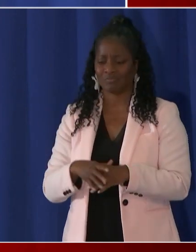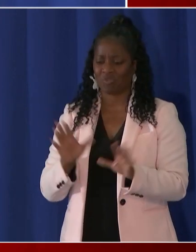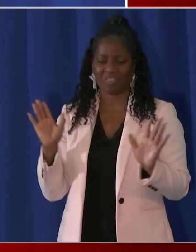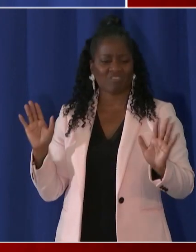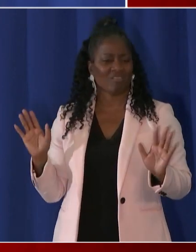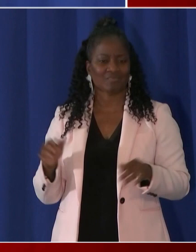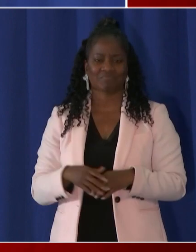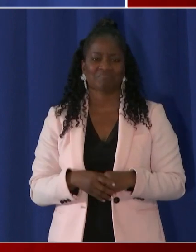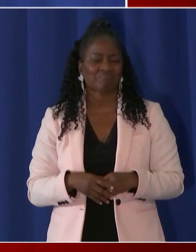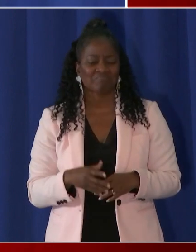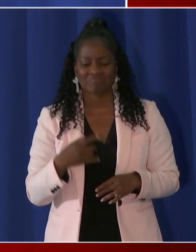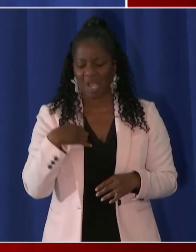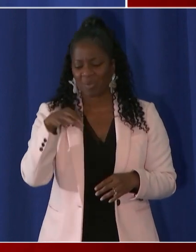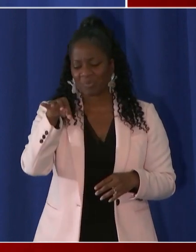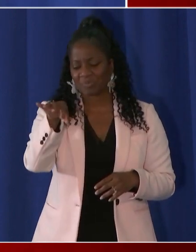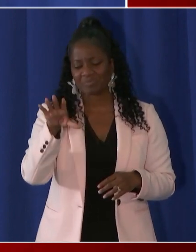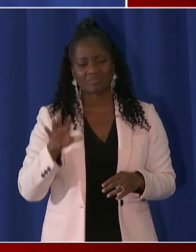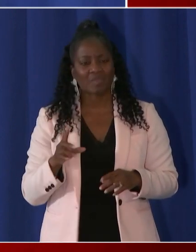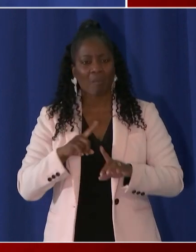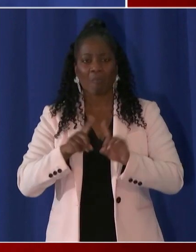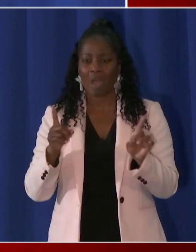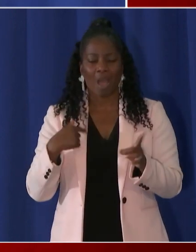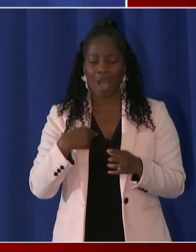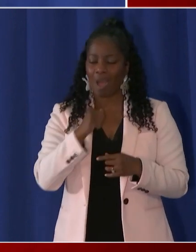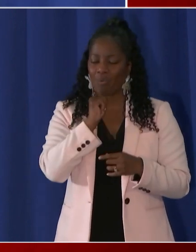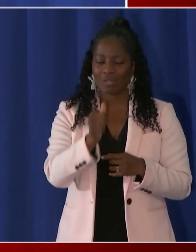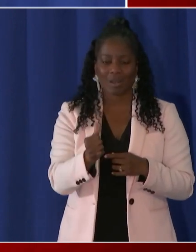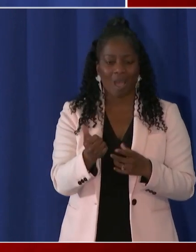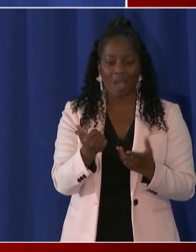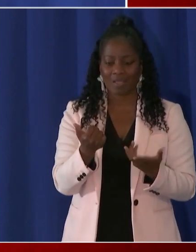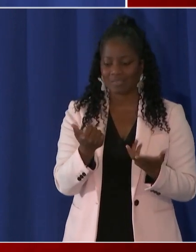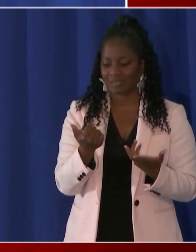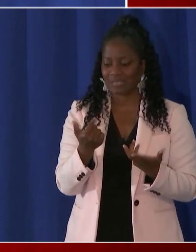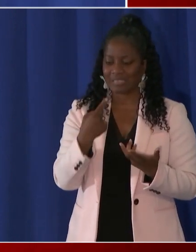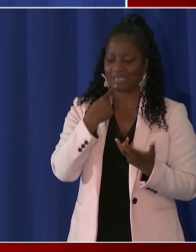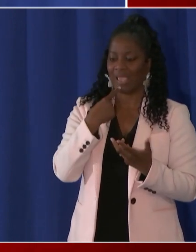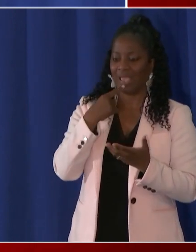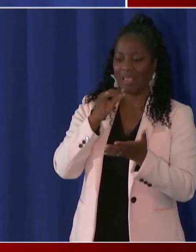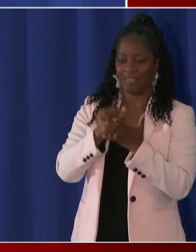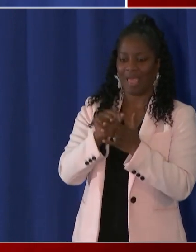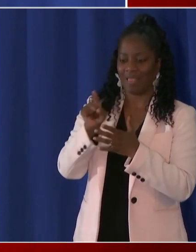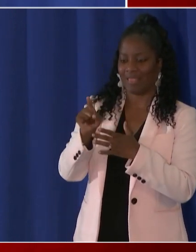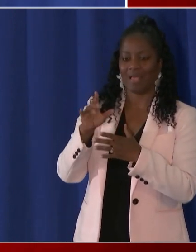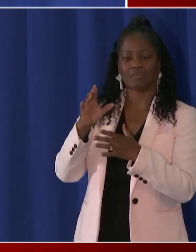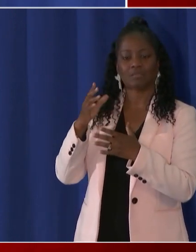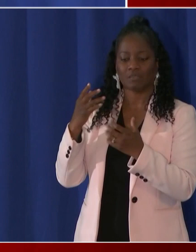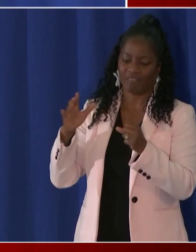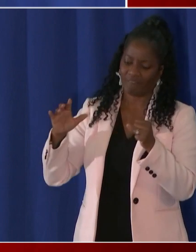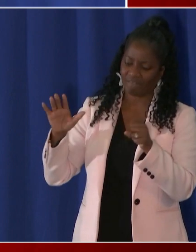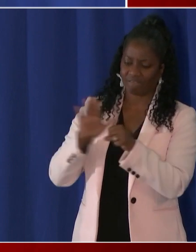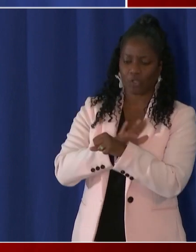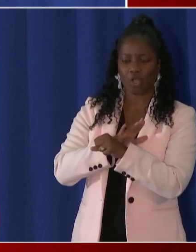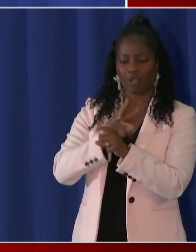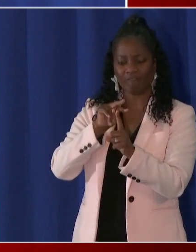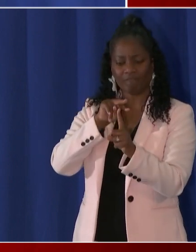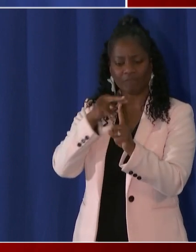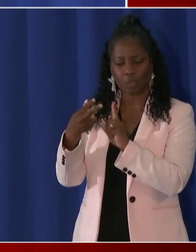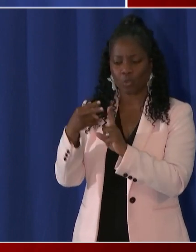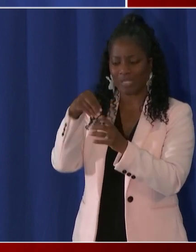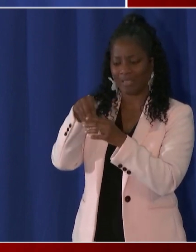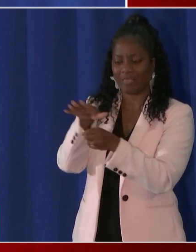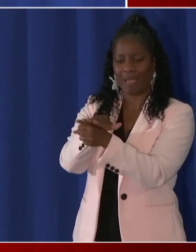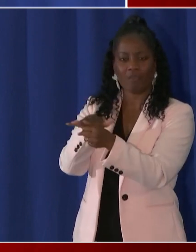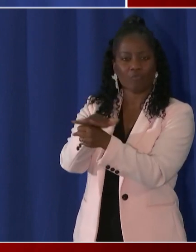it at that. But I would not characterize that as the predominant view in the